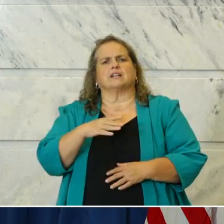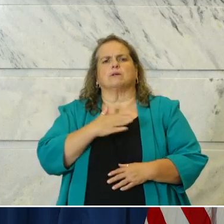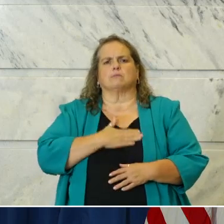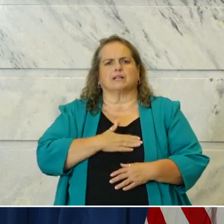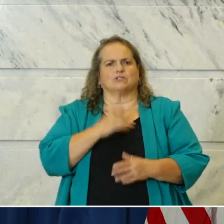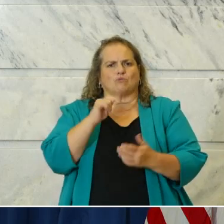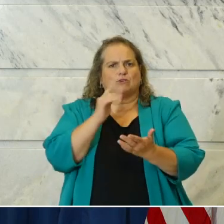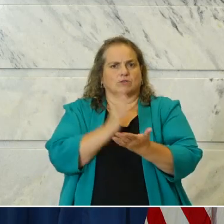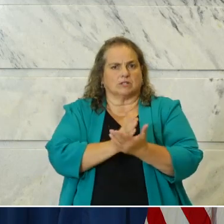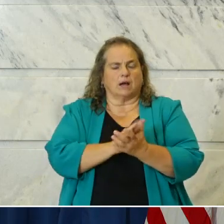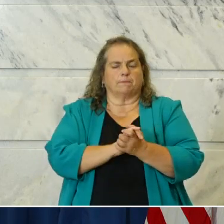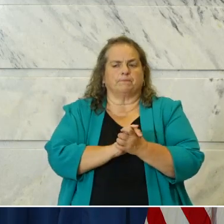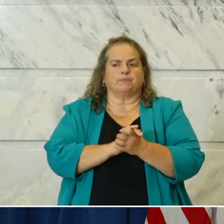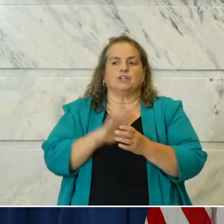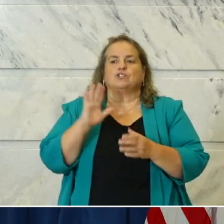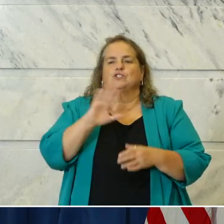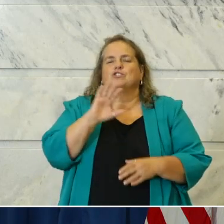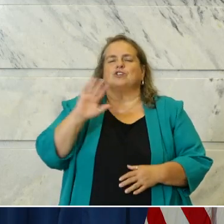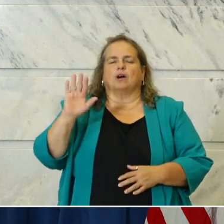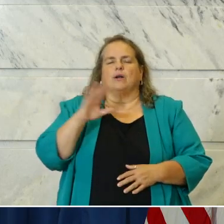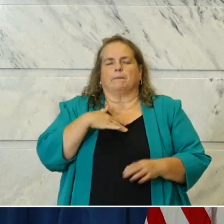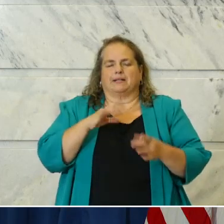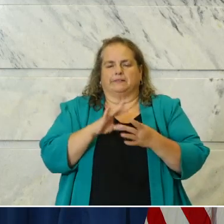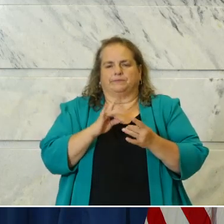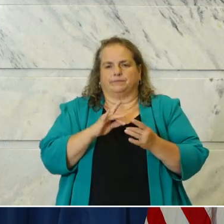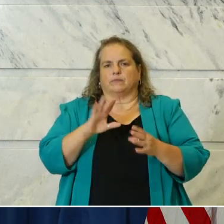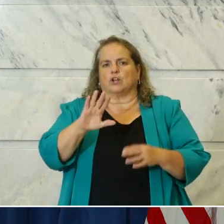The question is primarily on